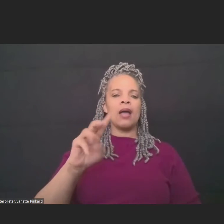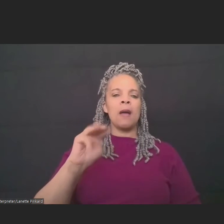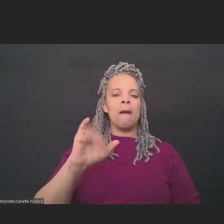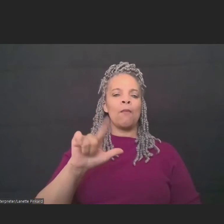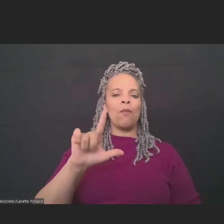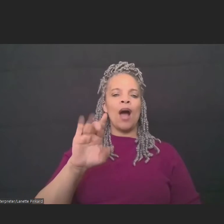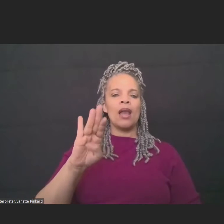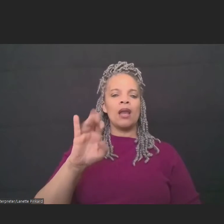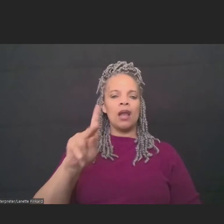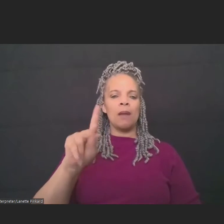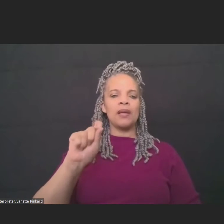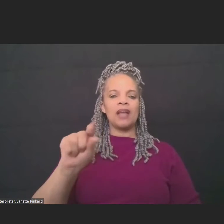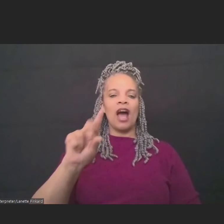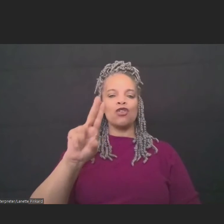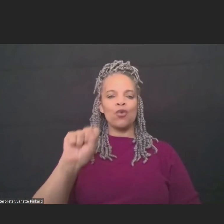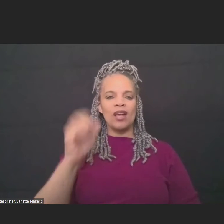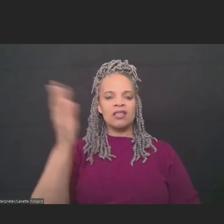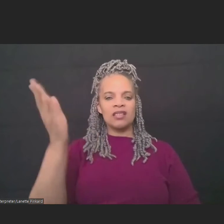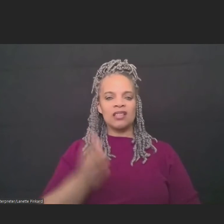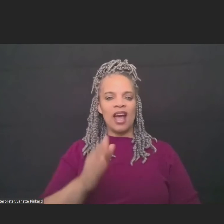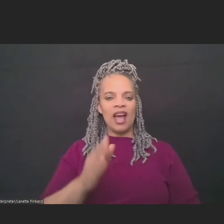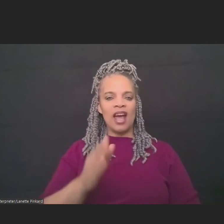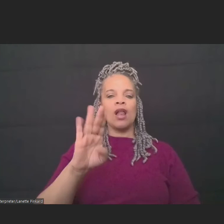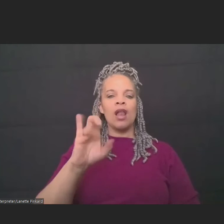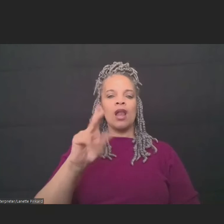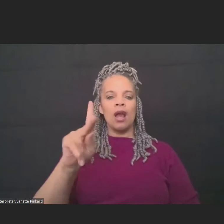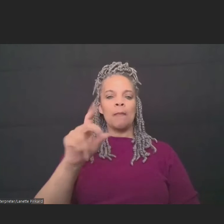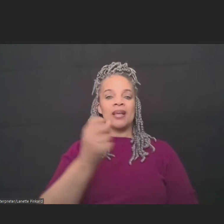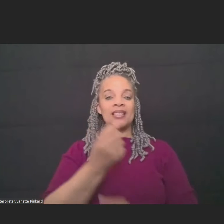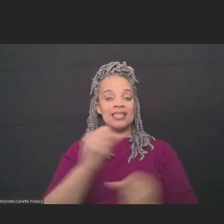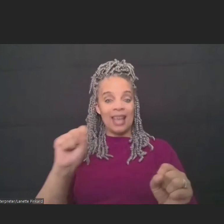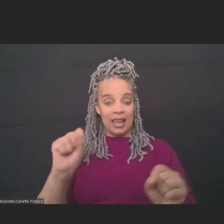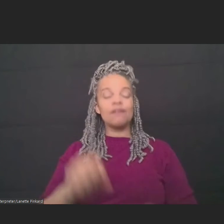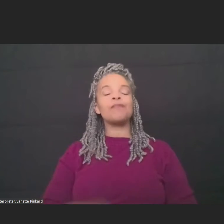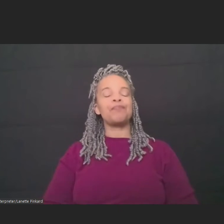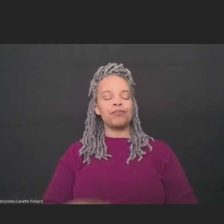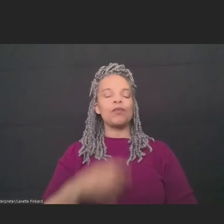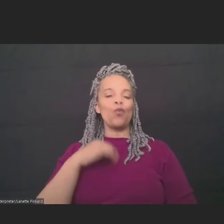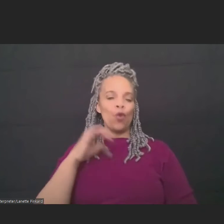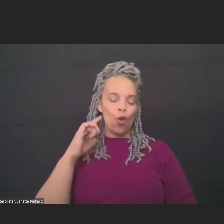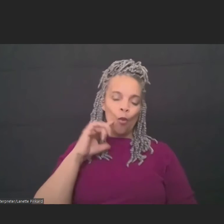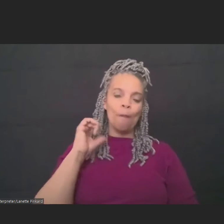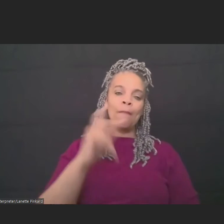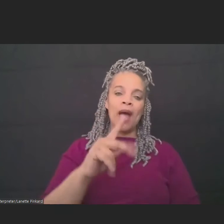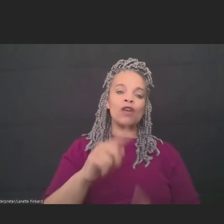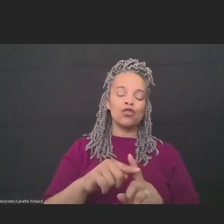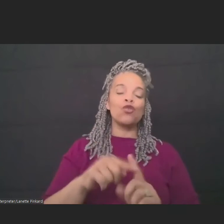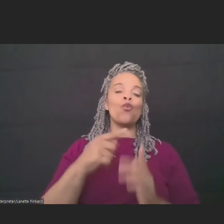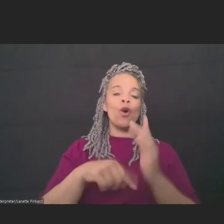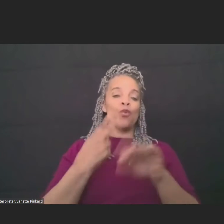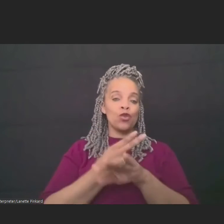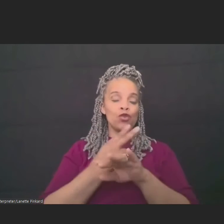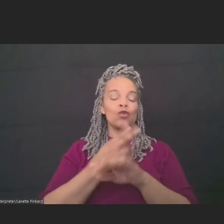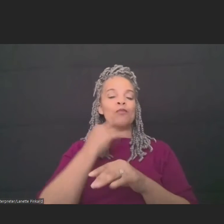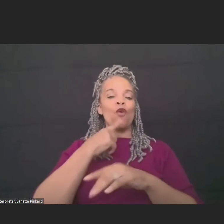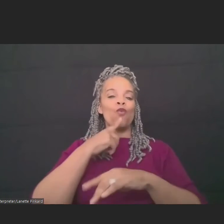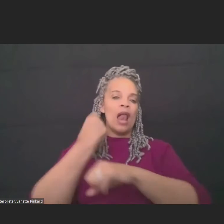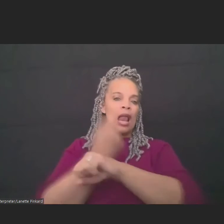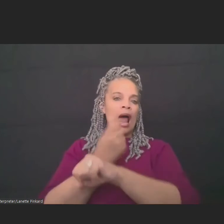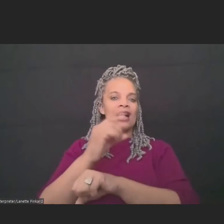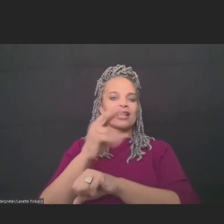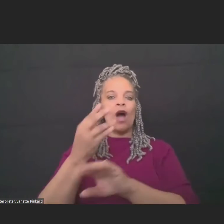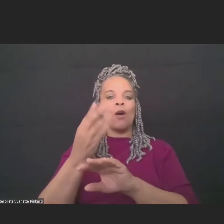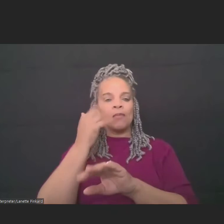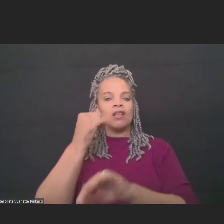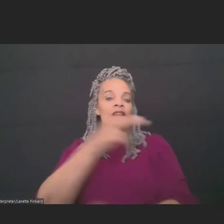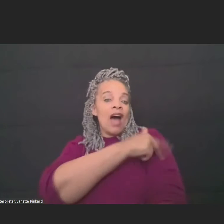mylubbock.us/LubbockSafe. But we'll go back to the protocols we were using before we locked down because of hospitalization to get